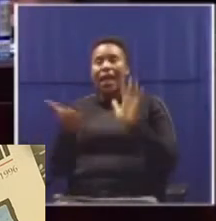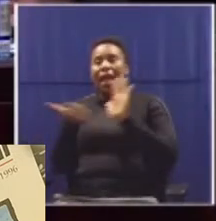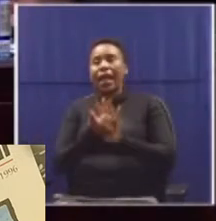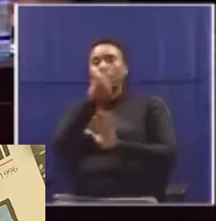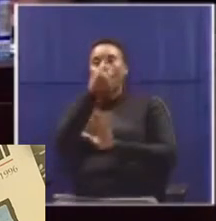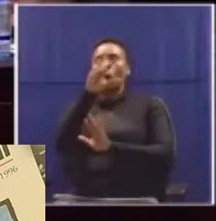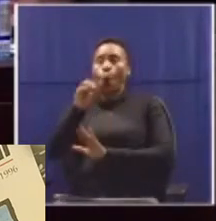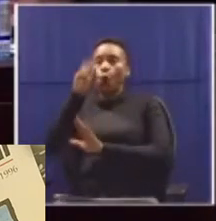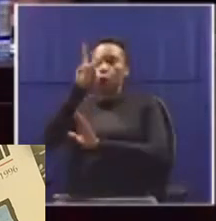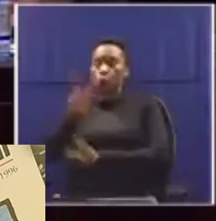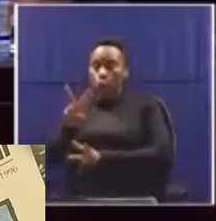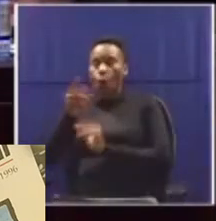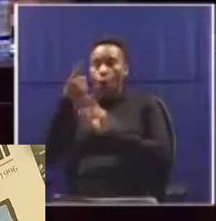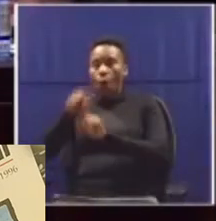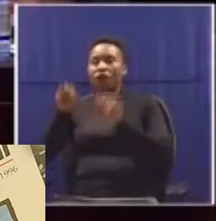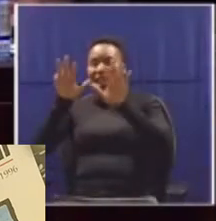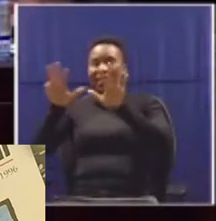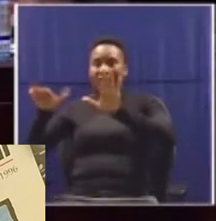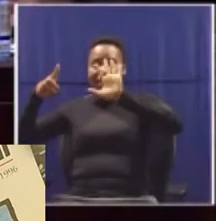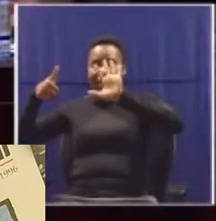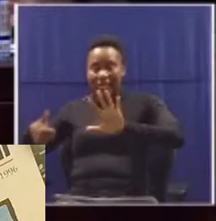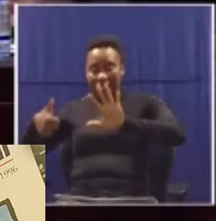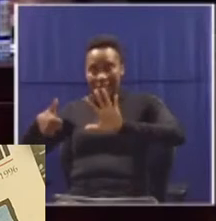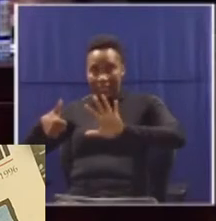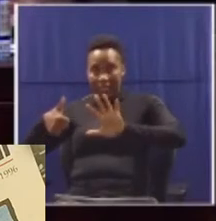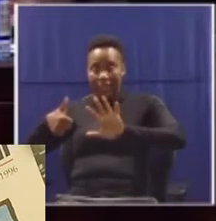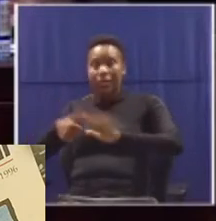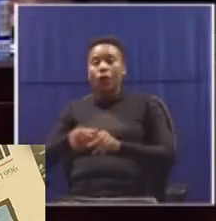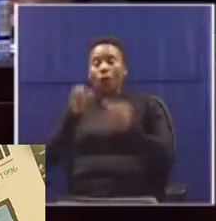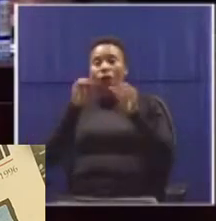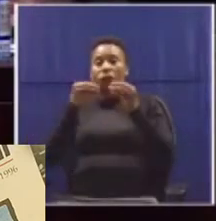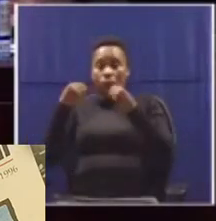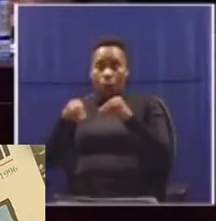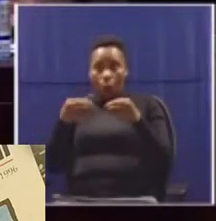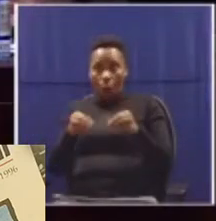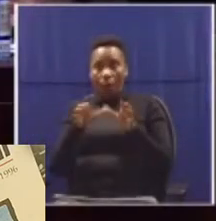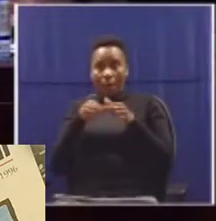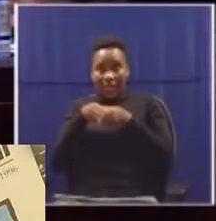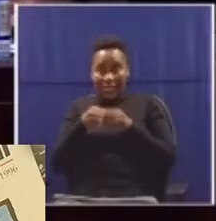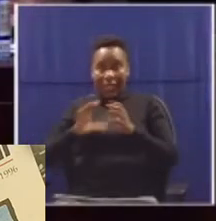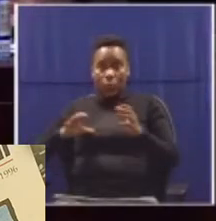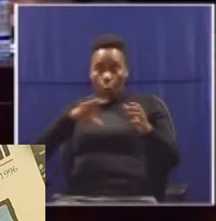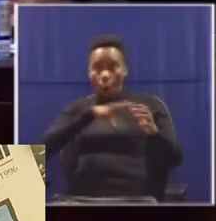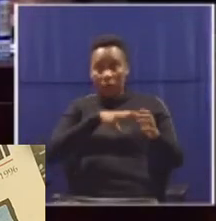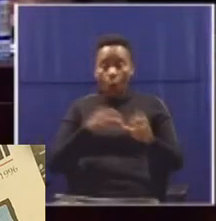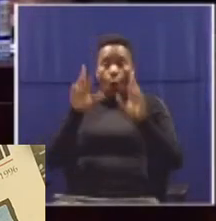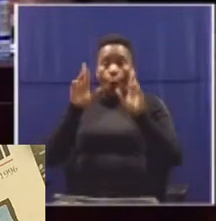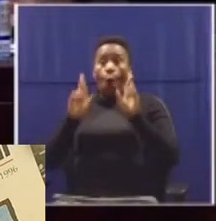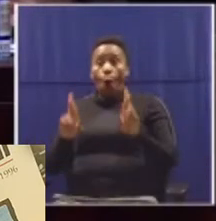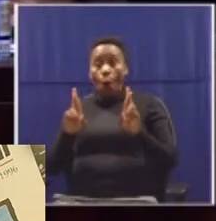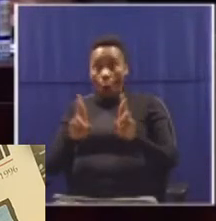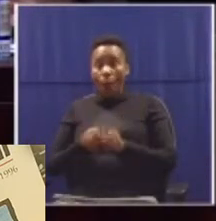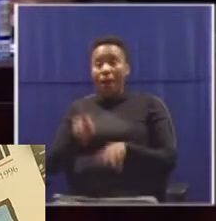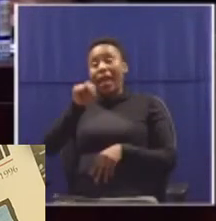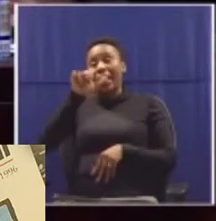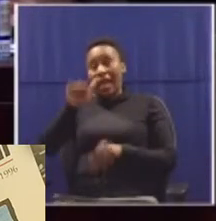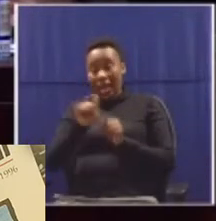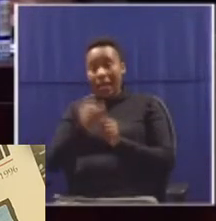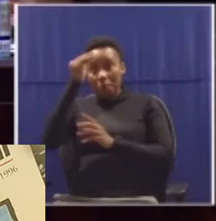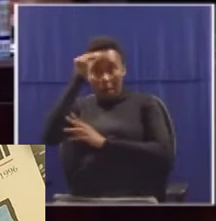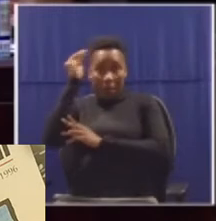1996 year towards the creation of small business commission we hope that National Assembly considered the report